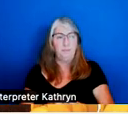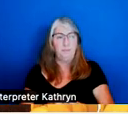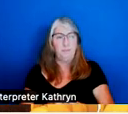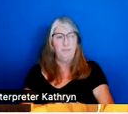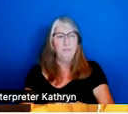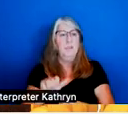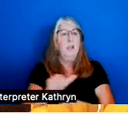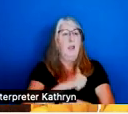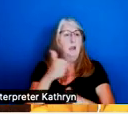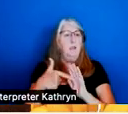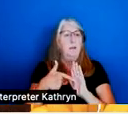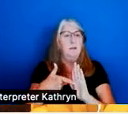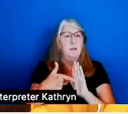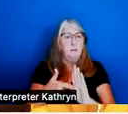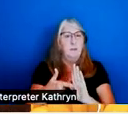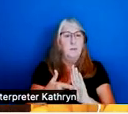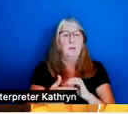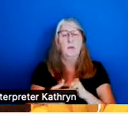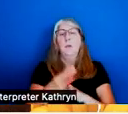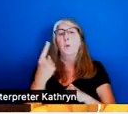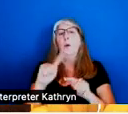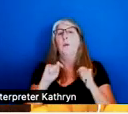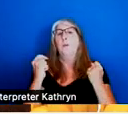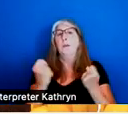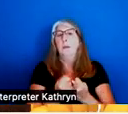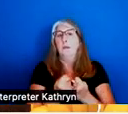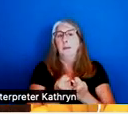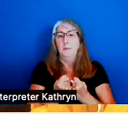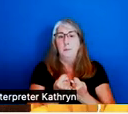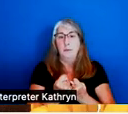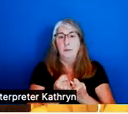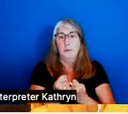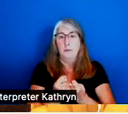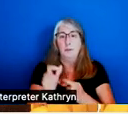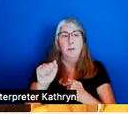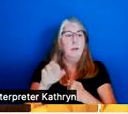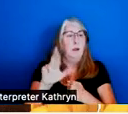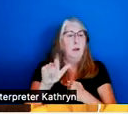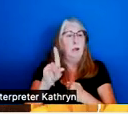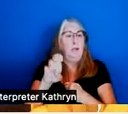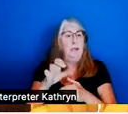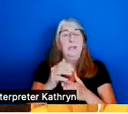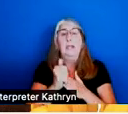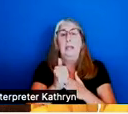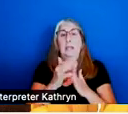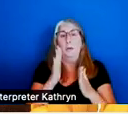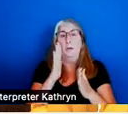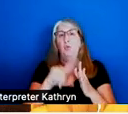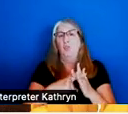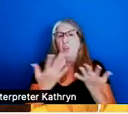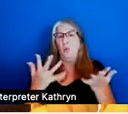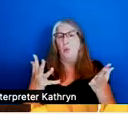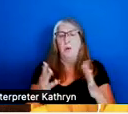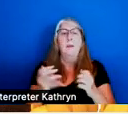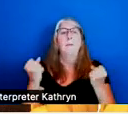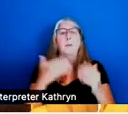Another example is one of our teams that is not led by any other than Arlene Bassel, who started us off this afternoon, and many